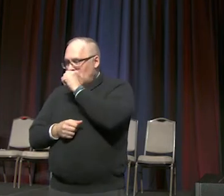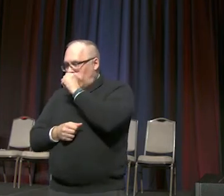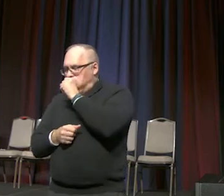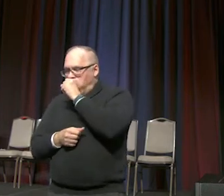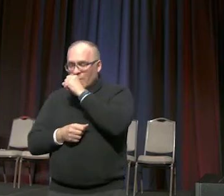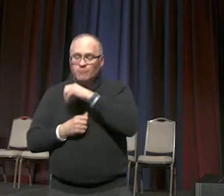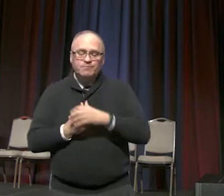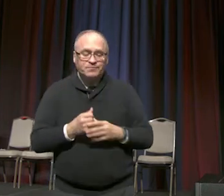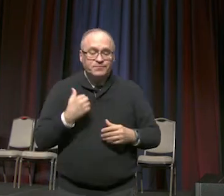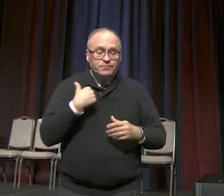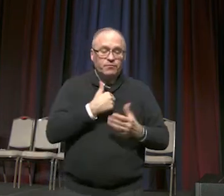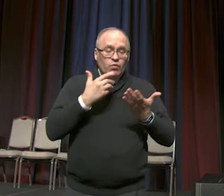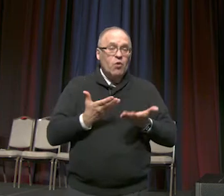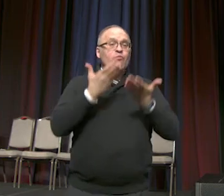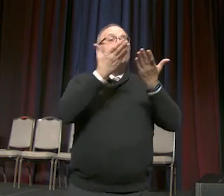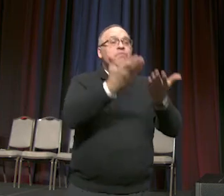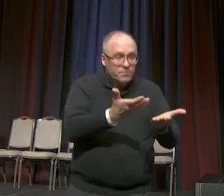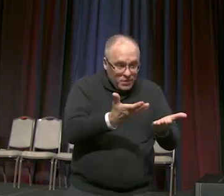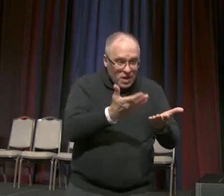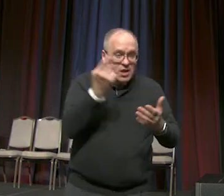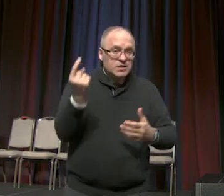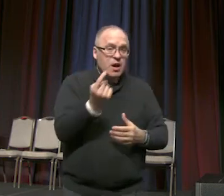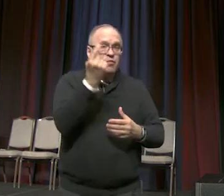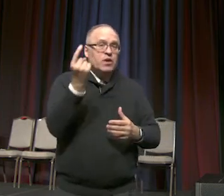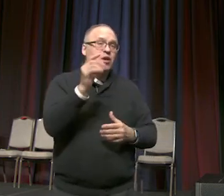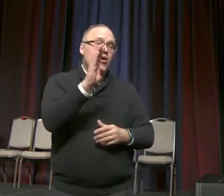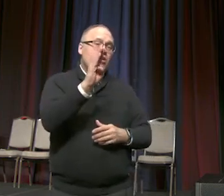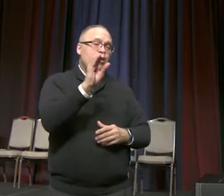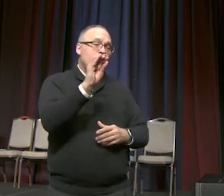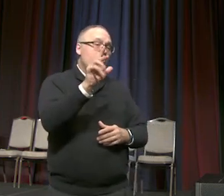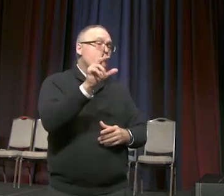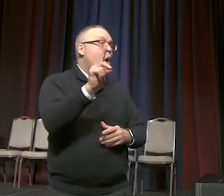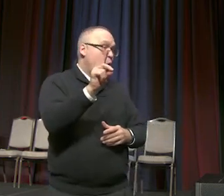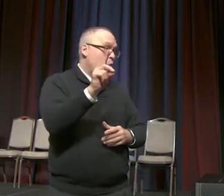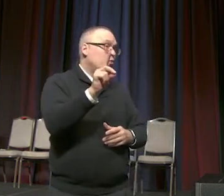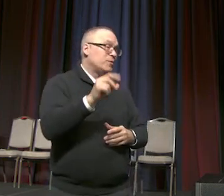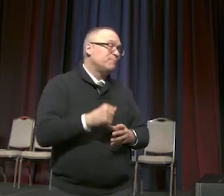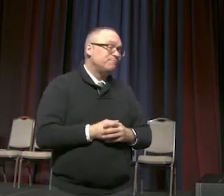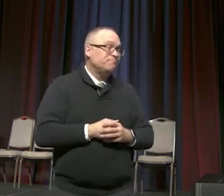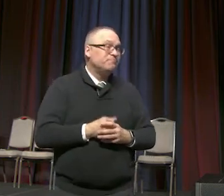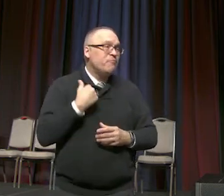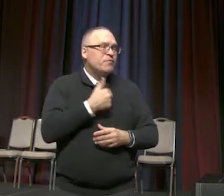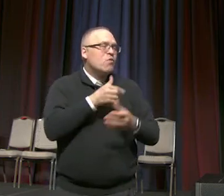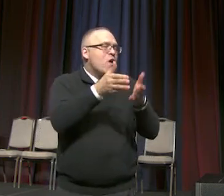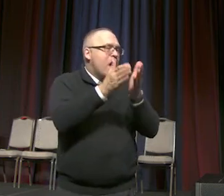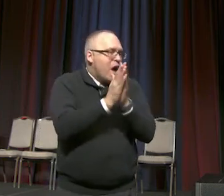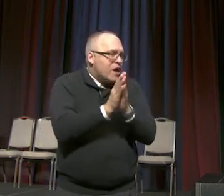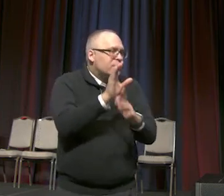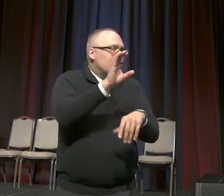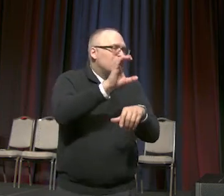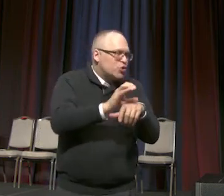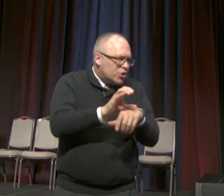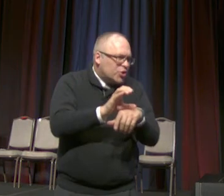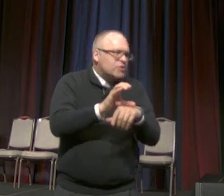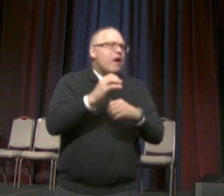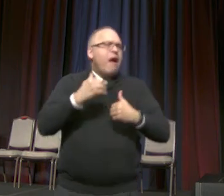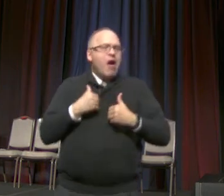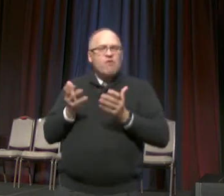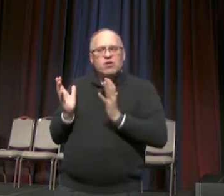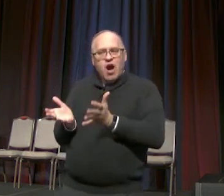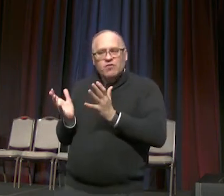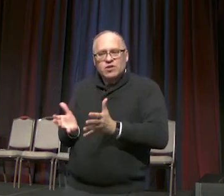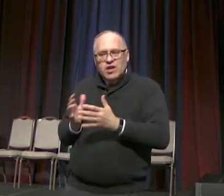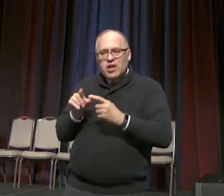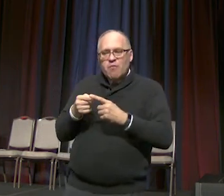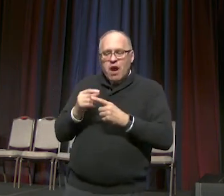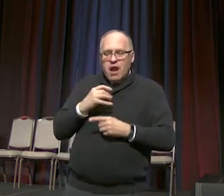We are proposing something rather bold. We are asking the church to have a conversation about our theology